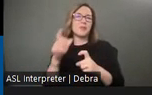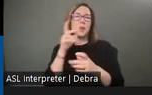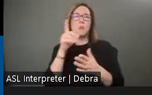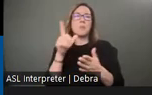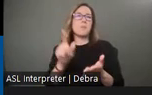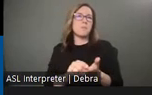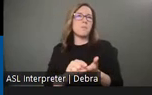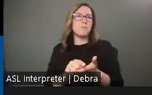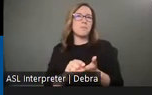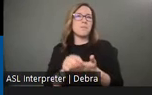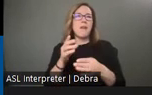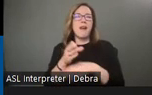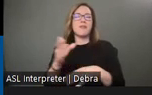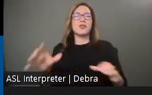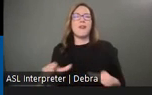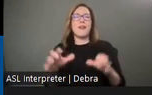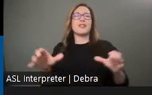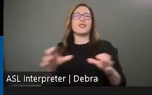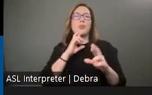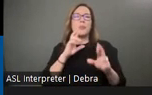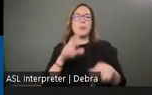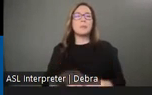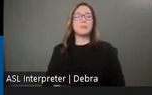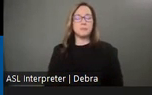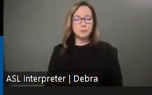the after action report.